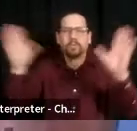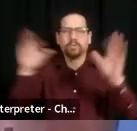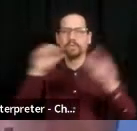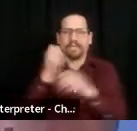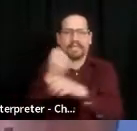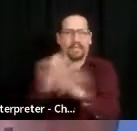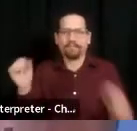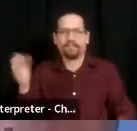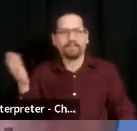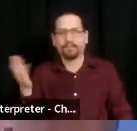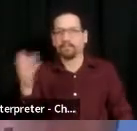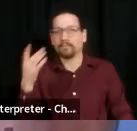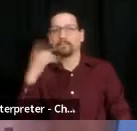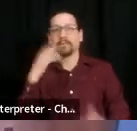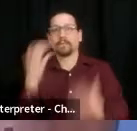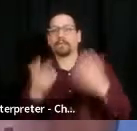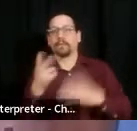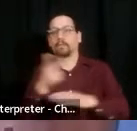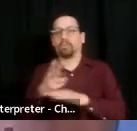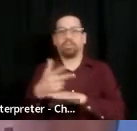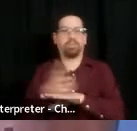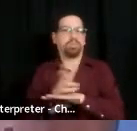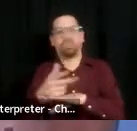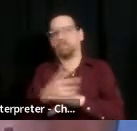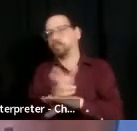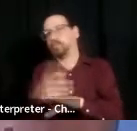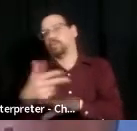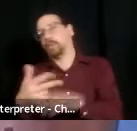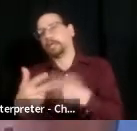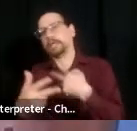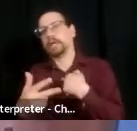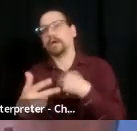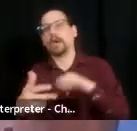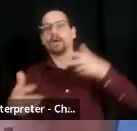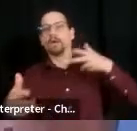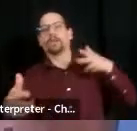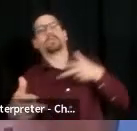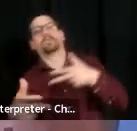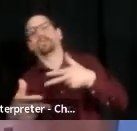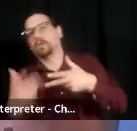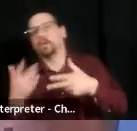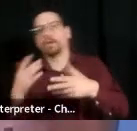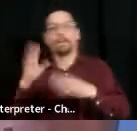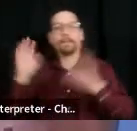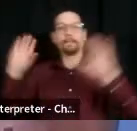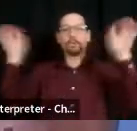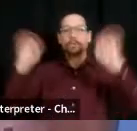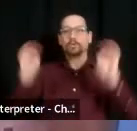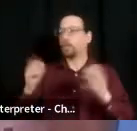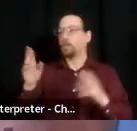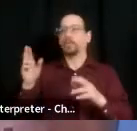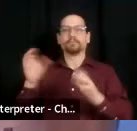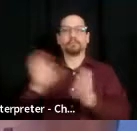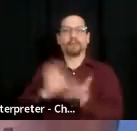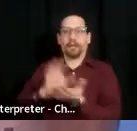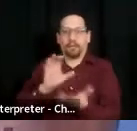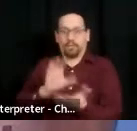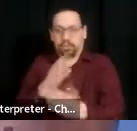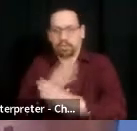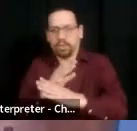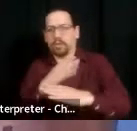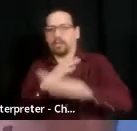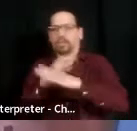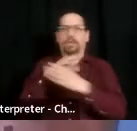which just makes cleanup even more difficult for our workers. And I can tell you the very few cars that are on the road, there are many who are stuck right